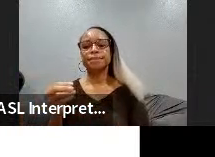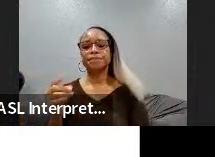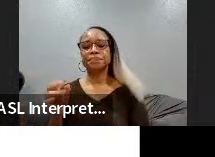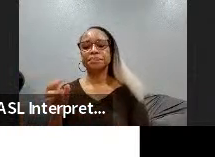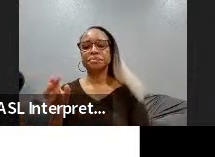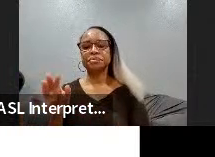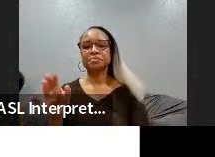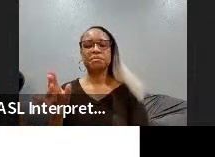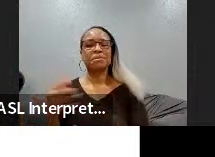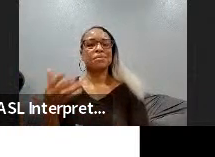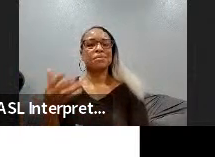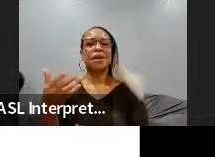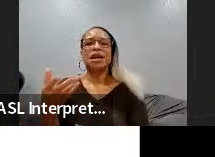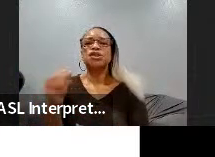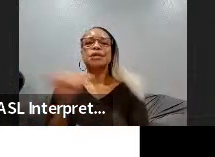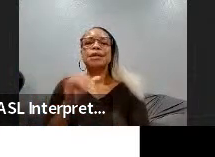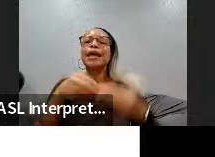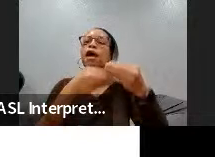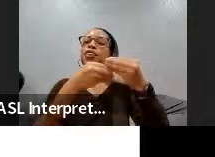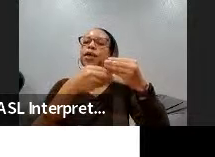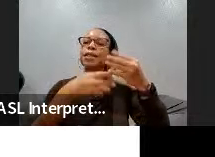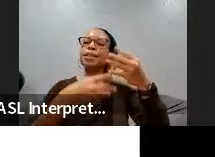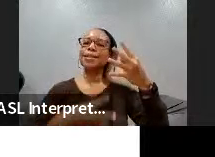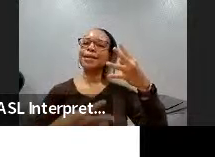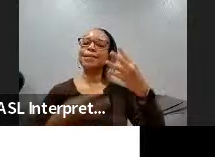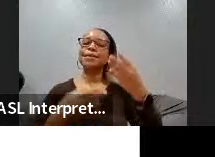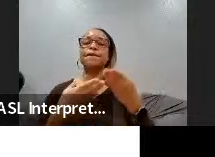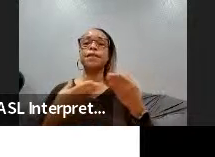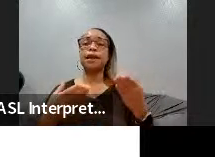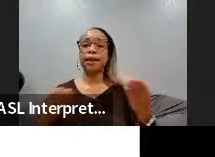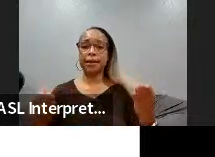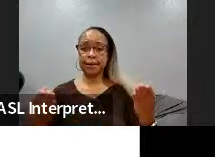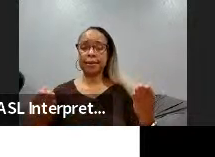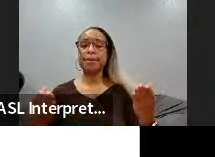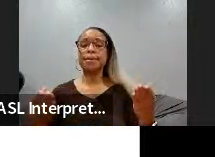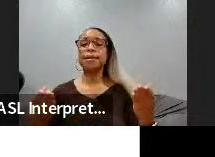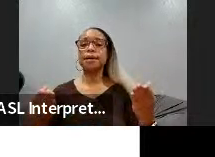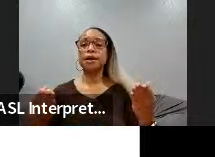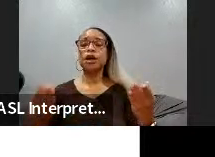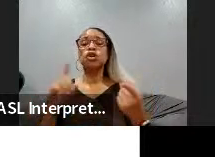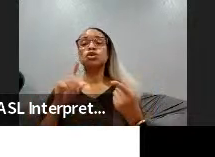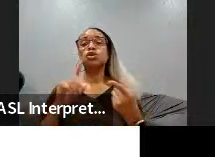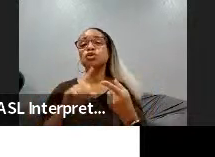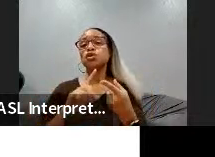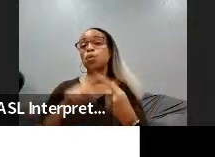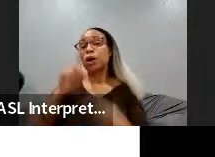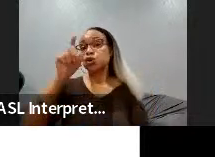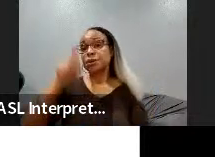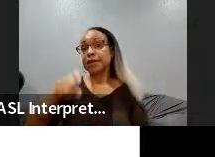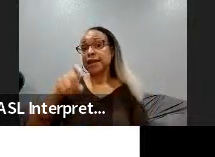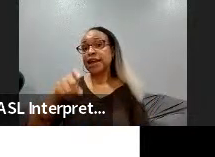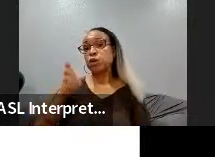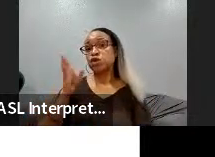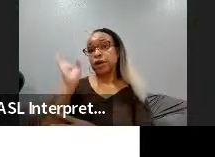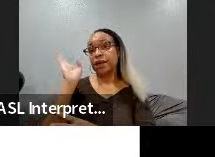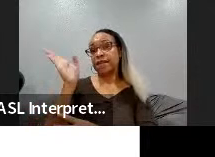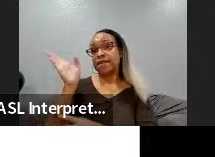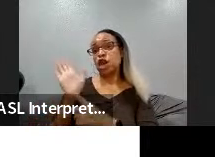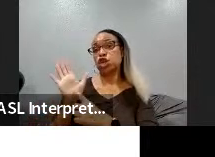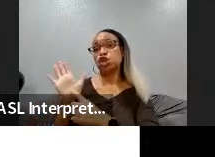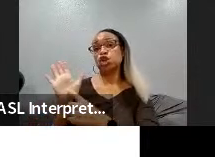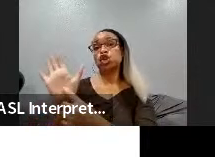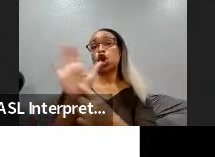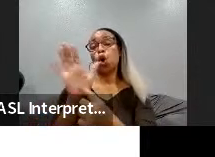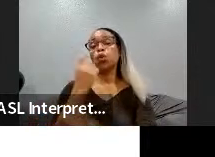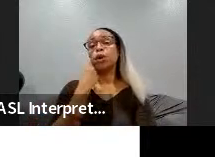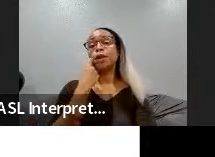just even on the list of things going out as to what you have to do that was presented earlier, it was a good list.